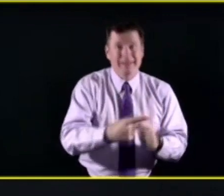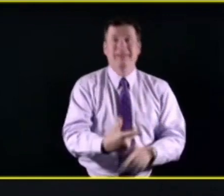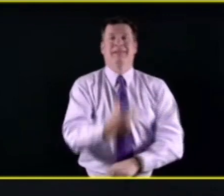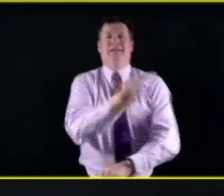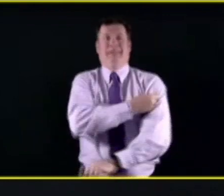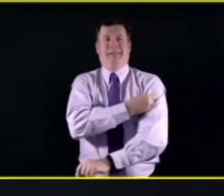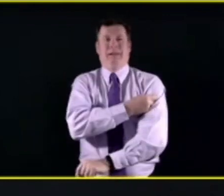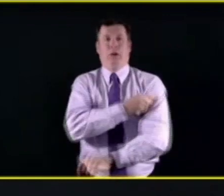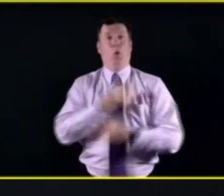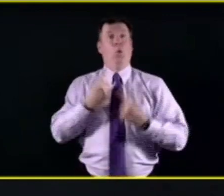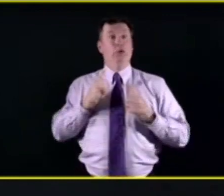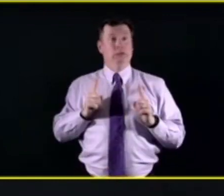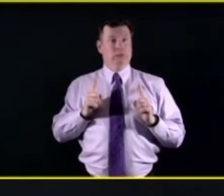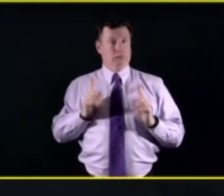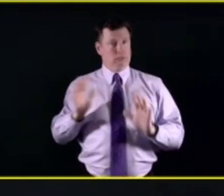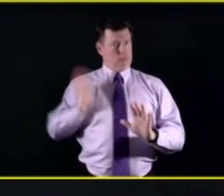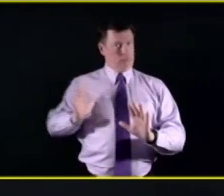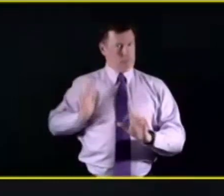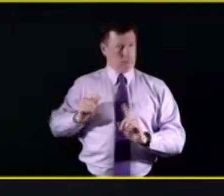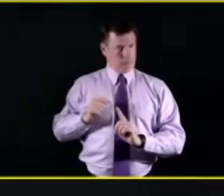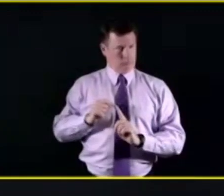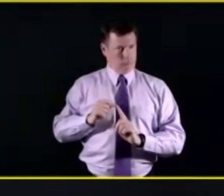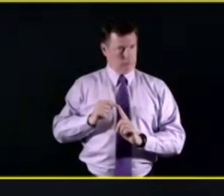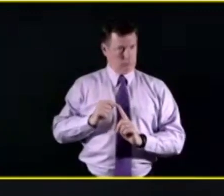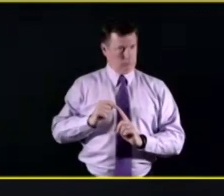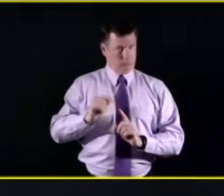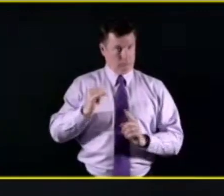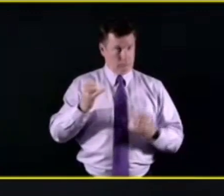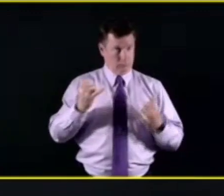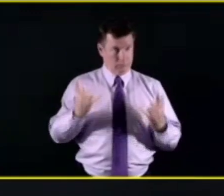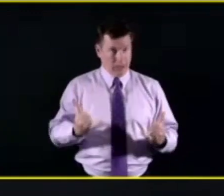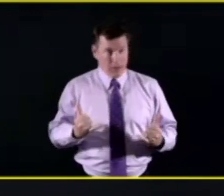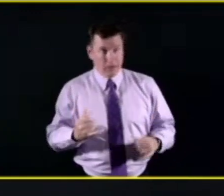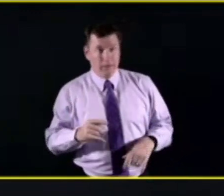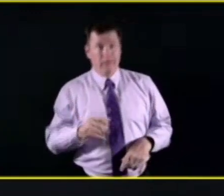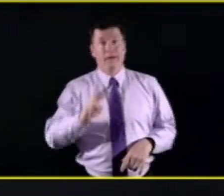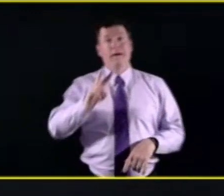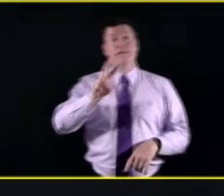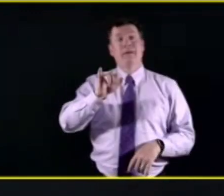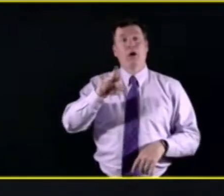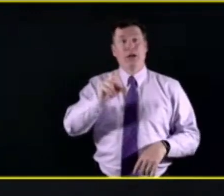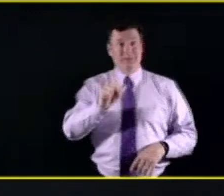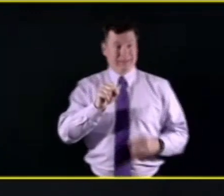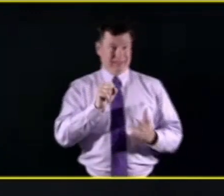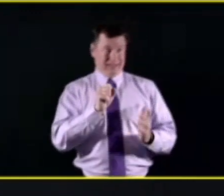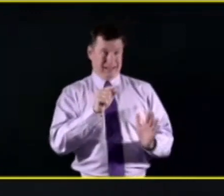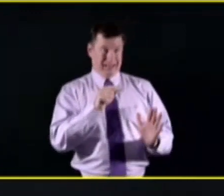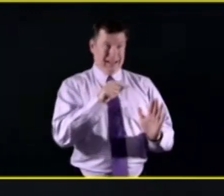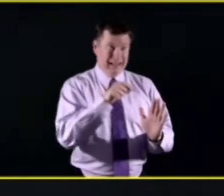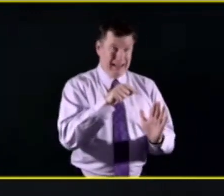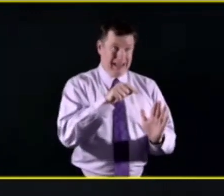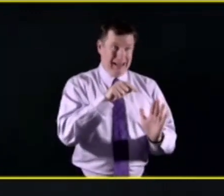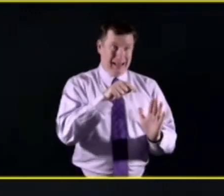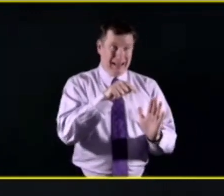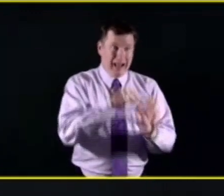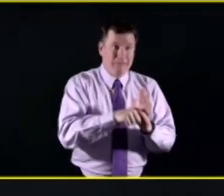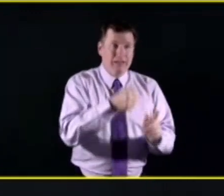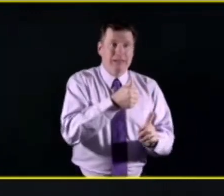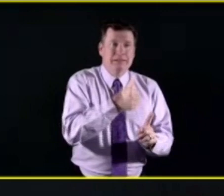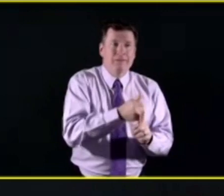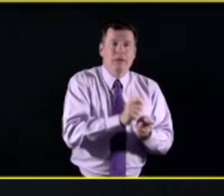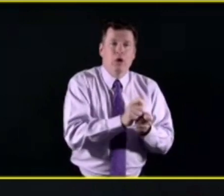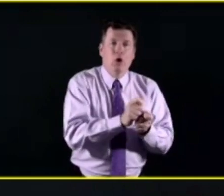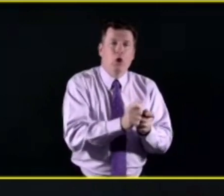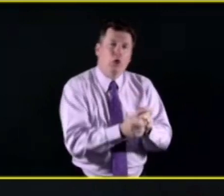produce the right immune response. So the feeling here is that by allowing the body's own cells